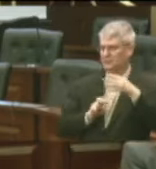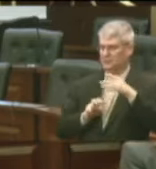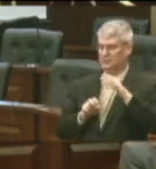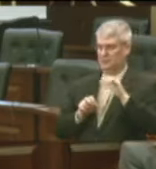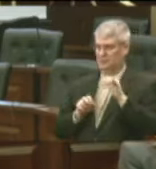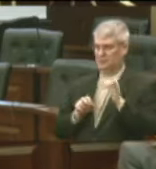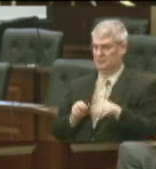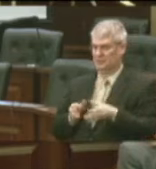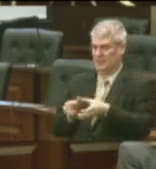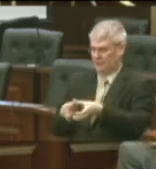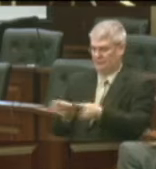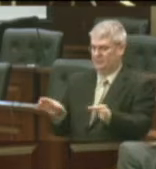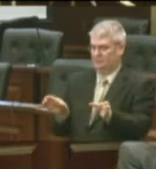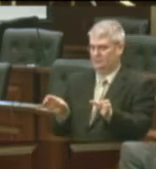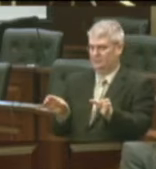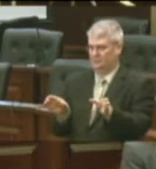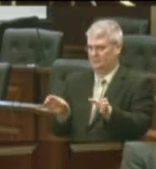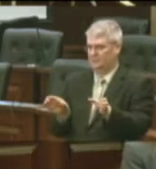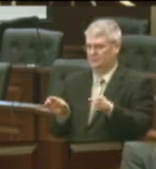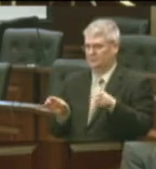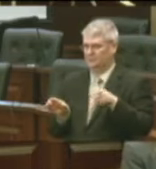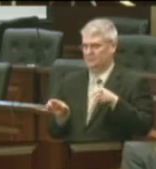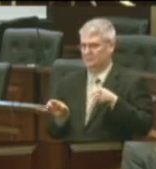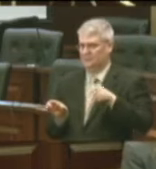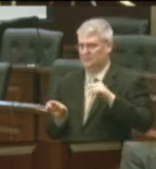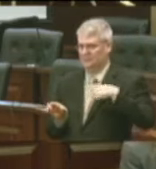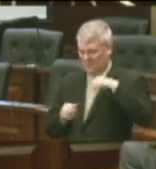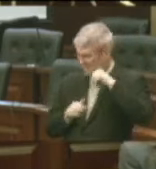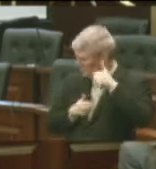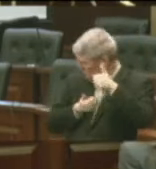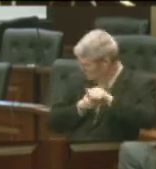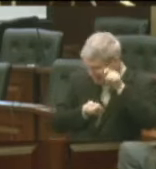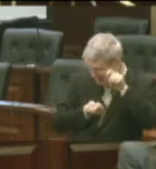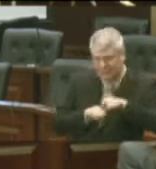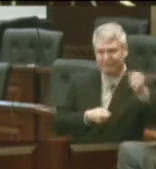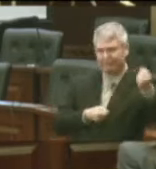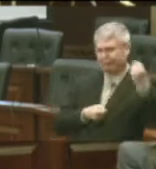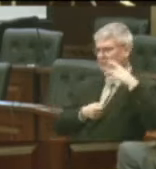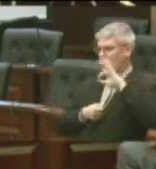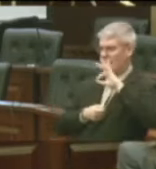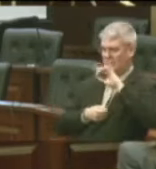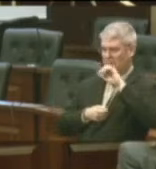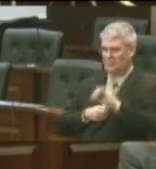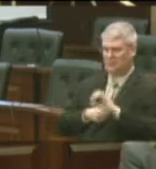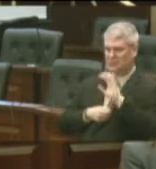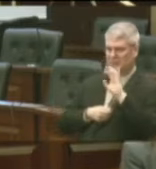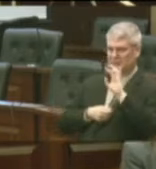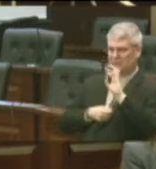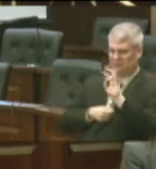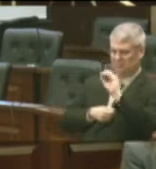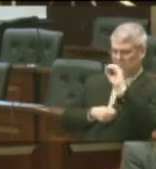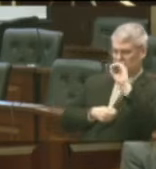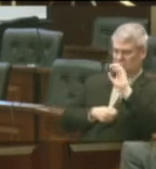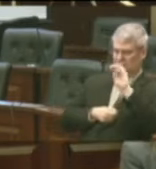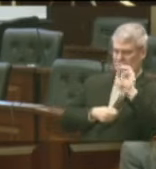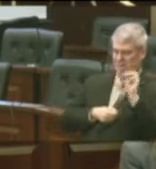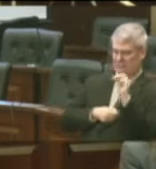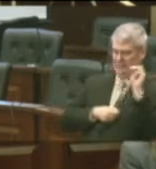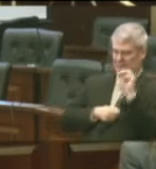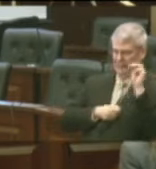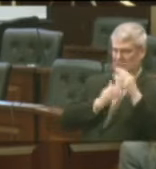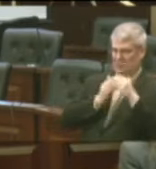was what that totaled, 98? There you go, 98.7. And I'm sure someone in here can get you a list